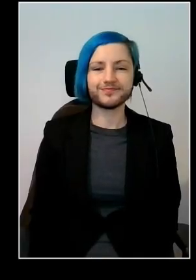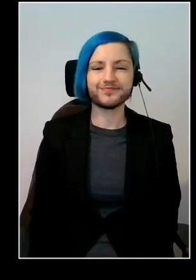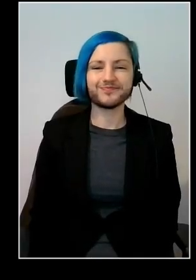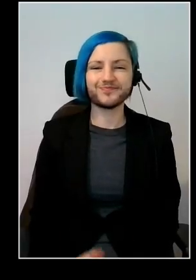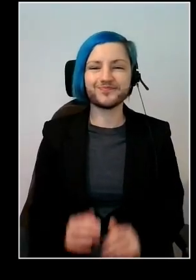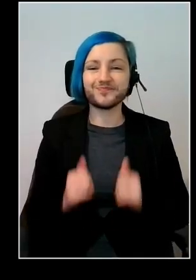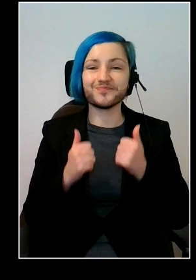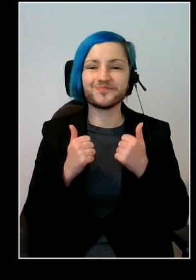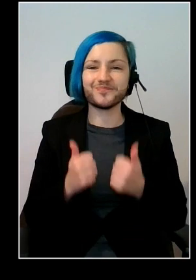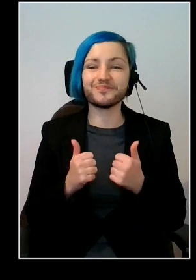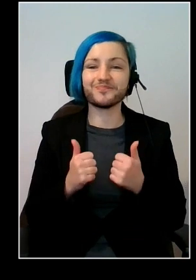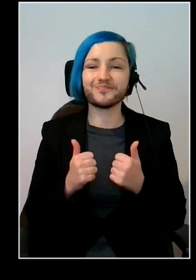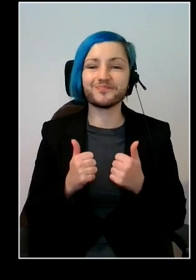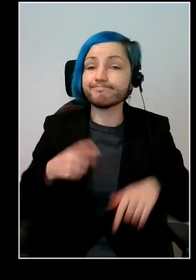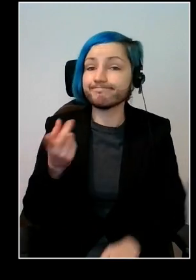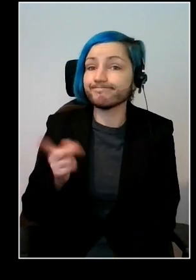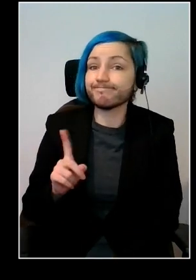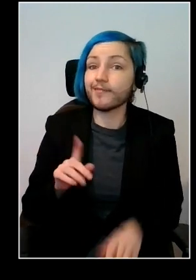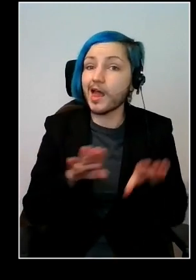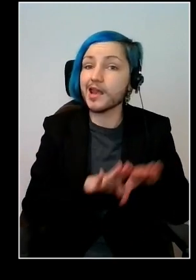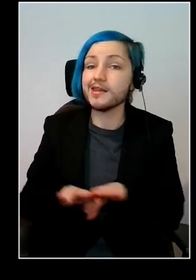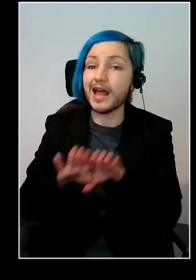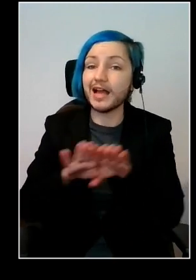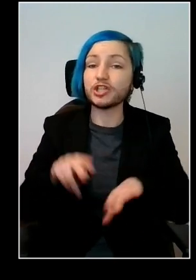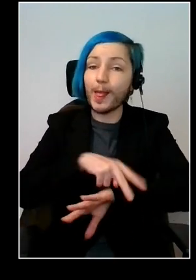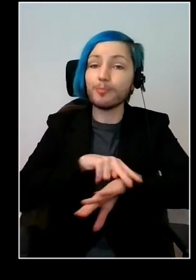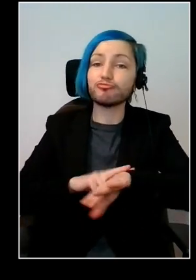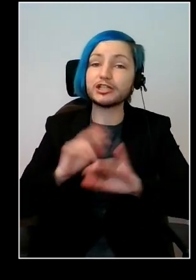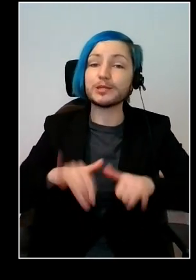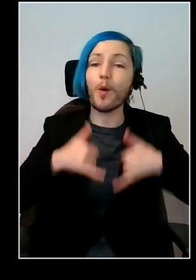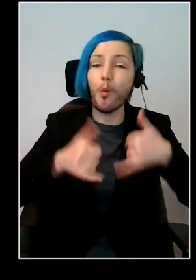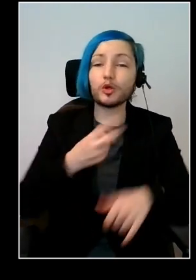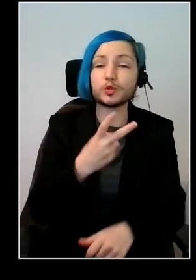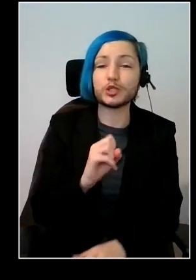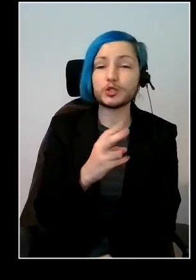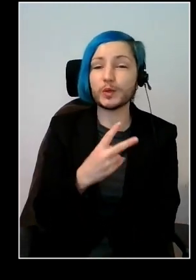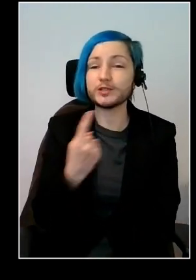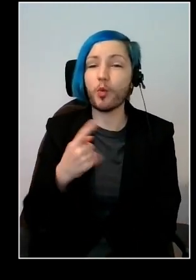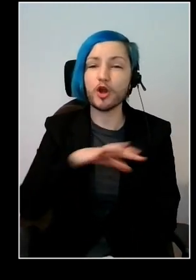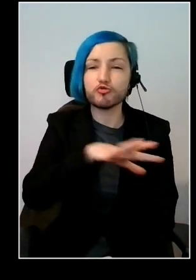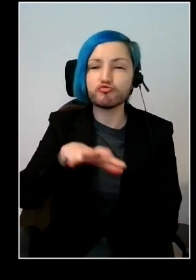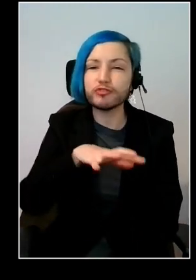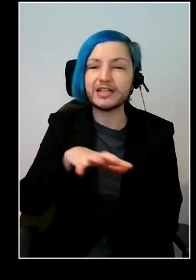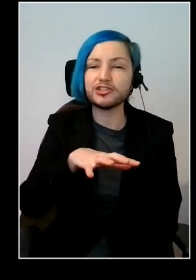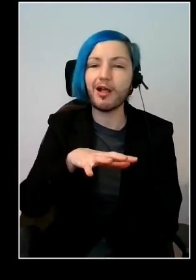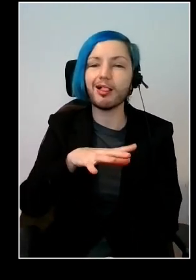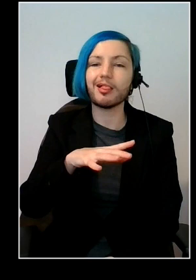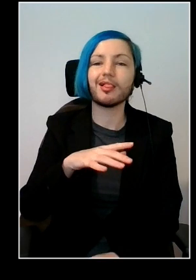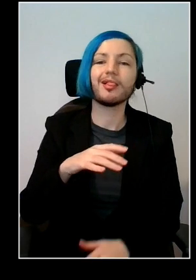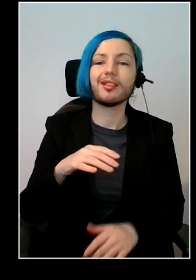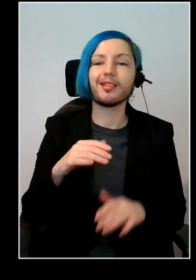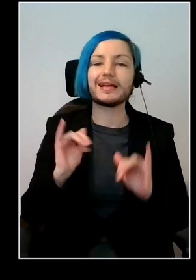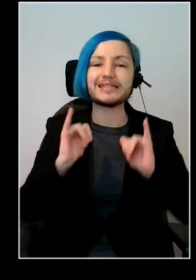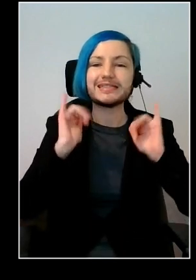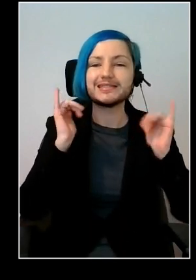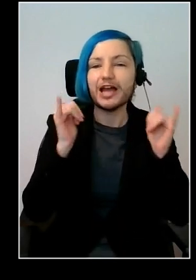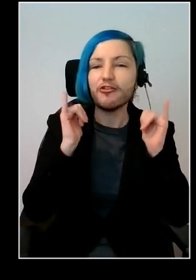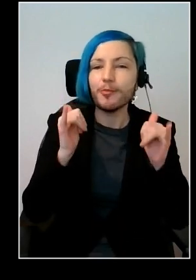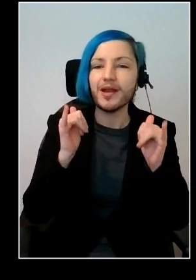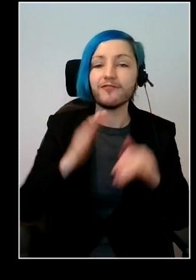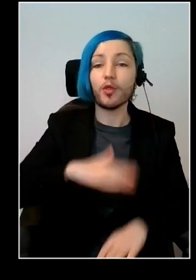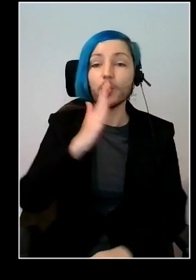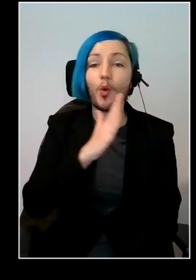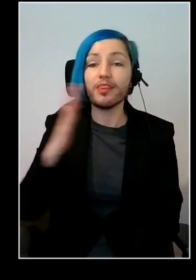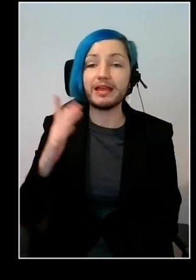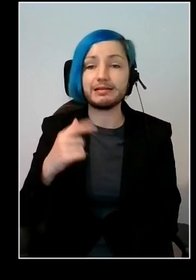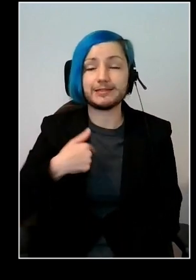This is the National Apprenticeship Awards 2021 regional ceremony celebrating the very best of the North East. I'm Rob Rose. Thanks for joining. Don't forget to get